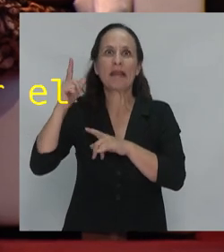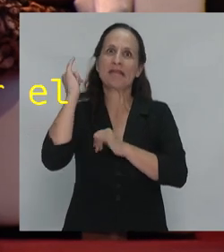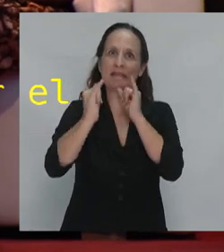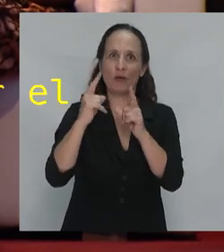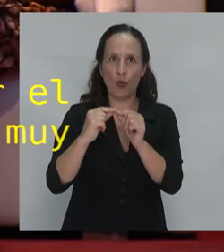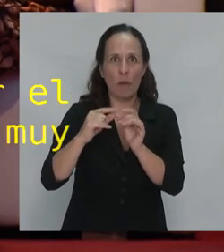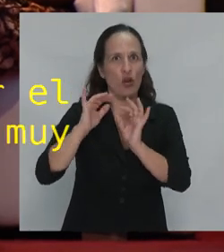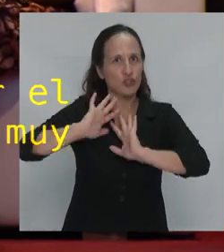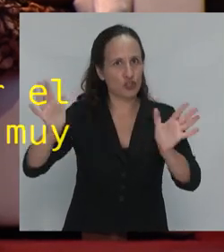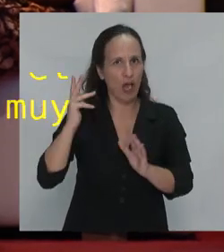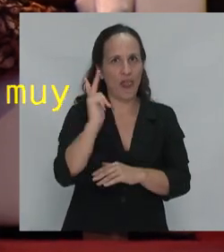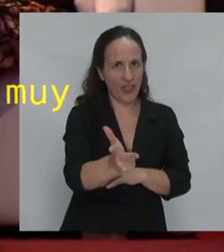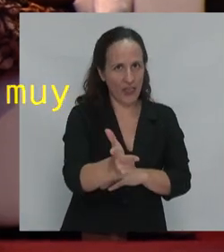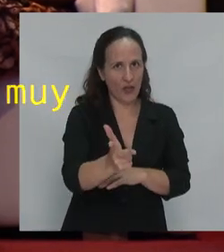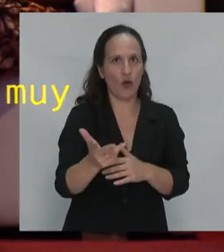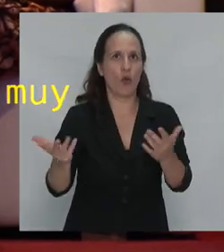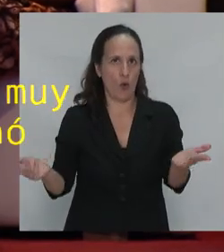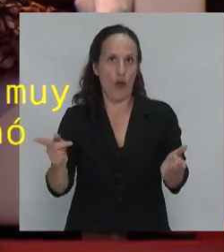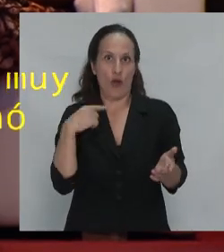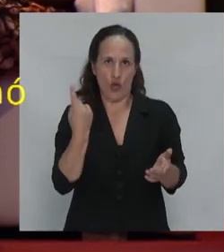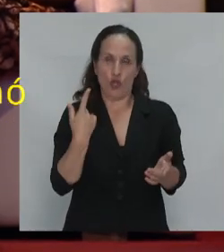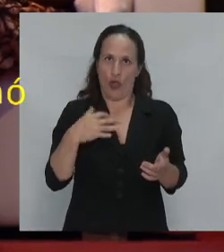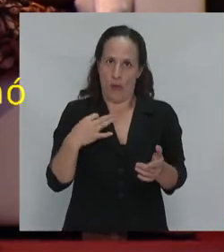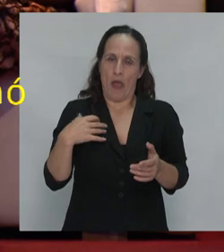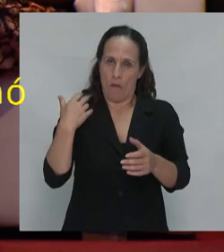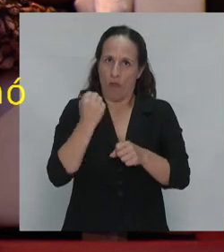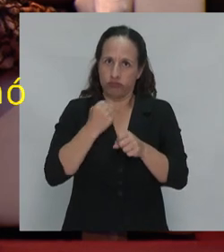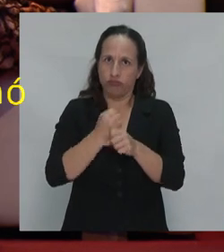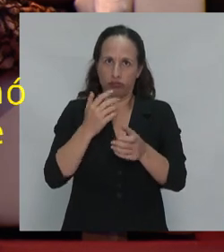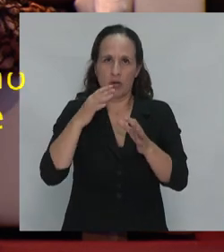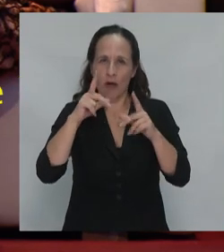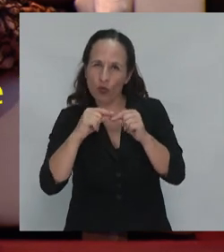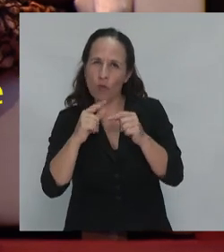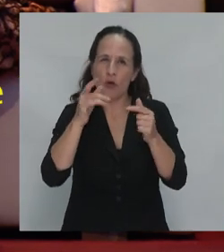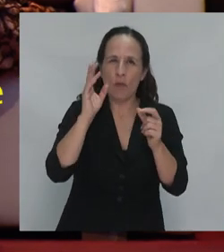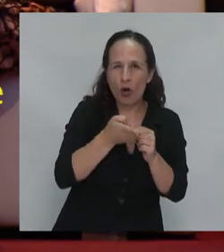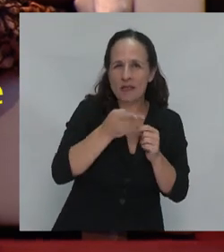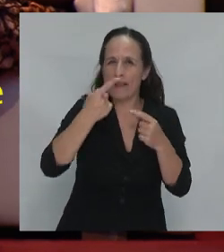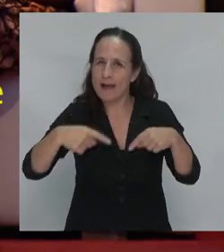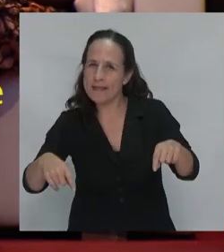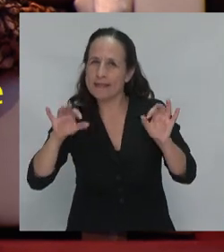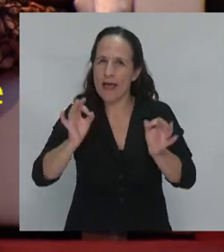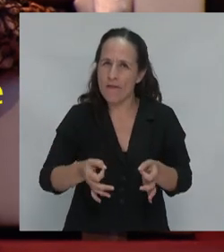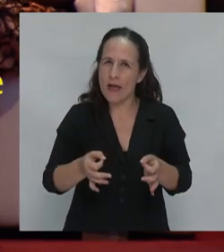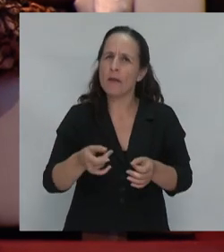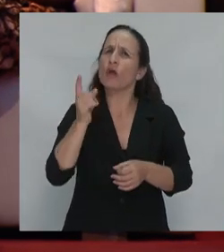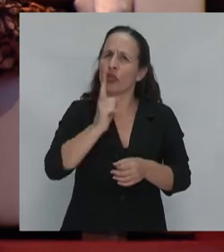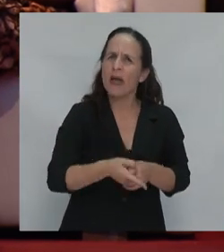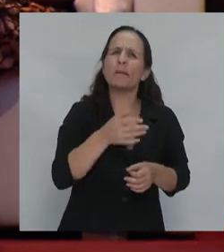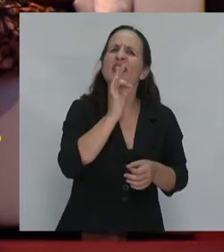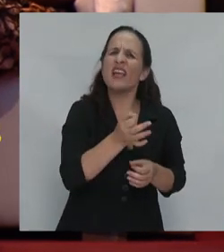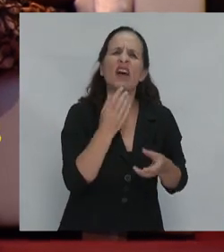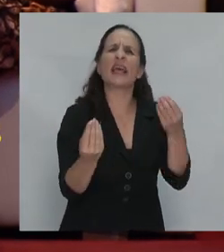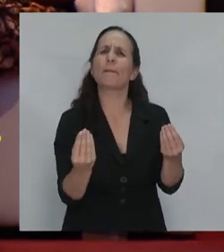the numbers, but we also need to understand qualitatively what it is about this deprivation